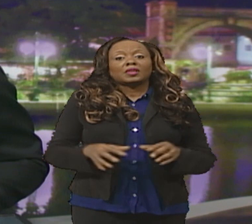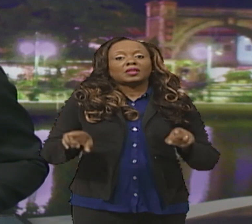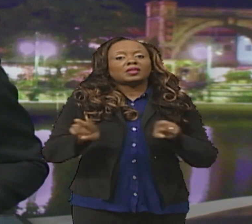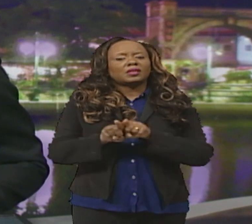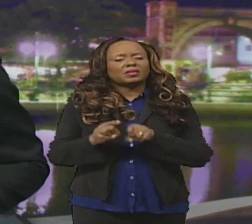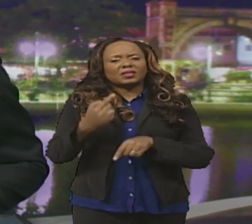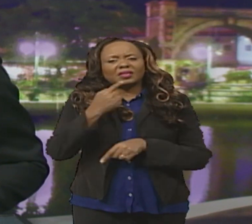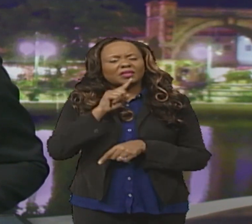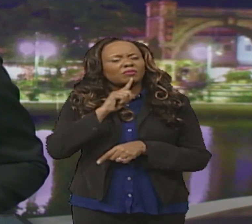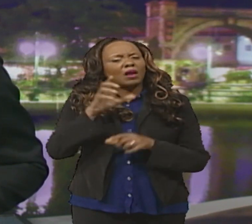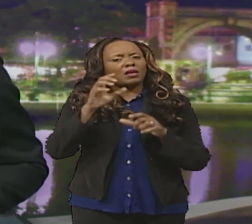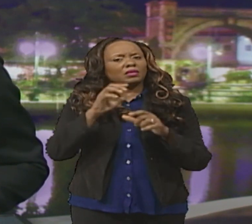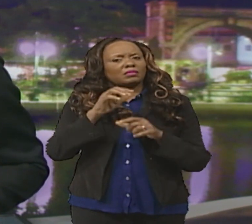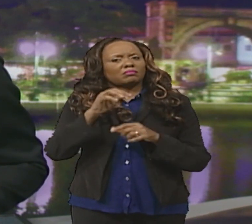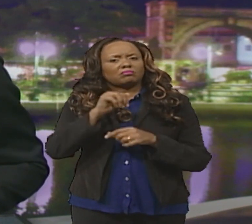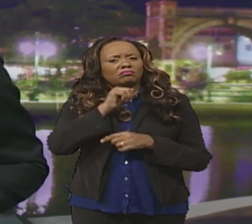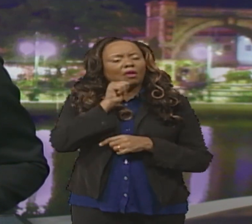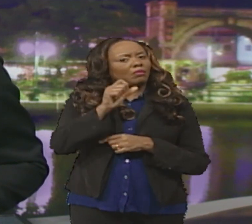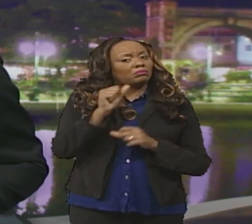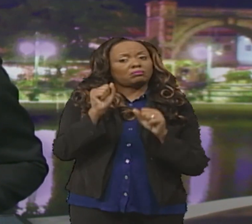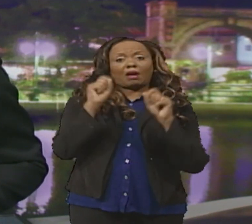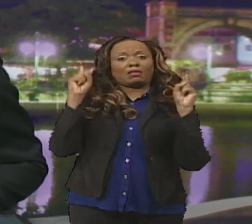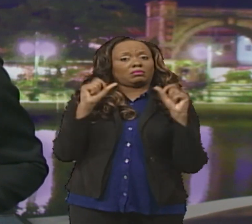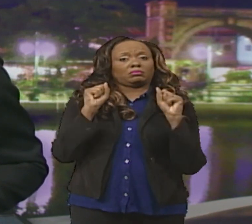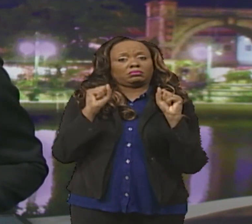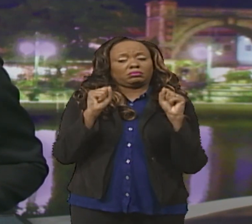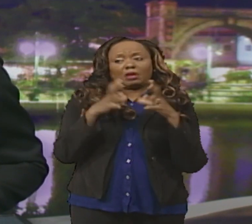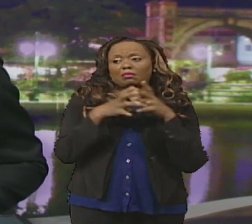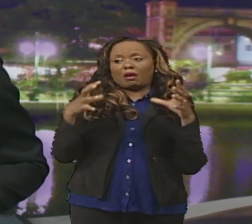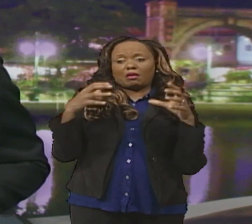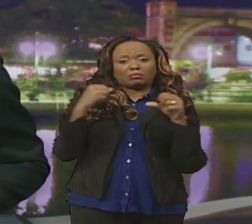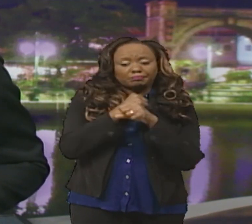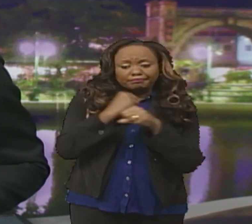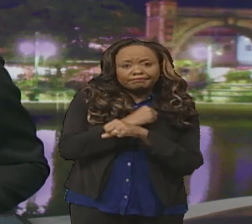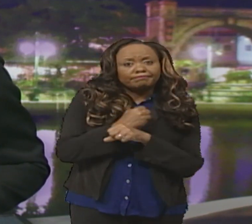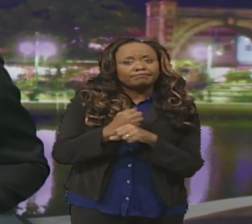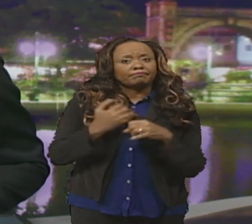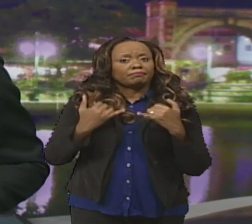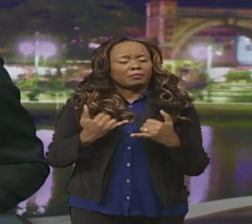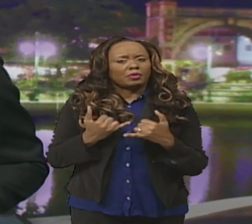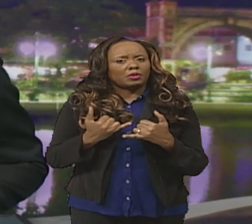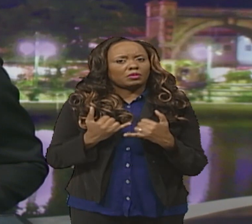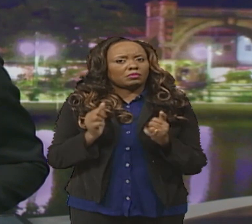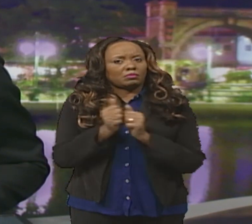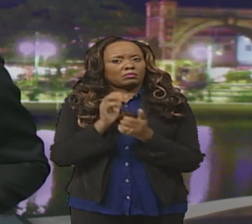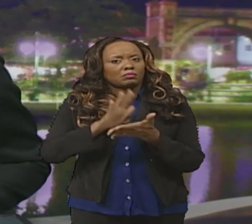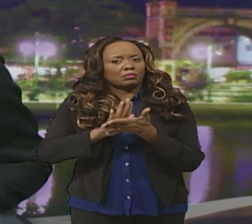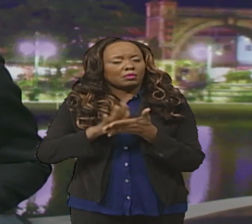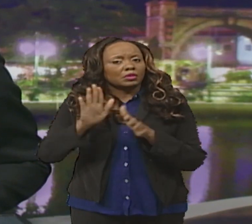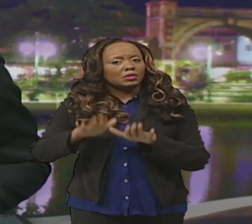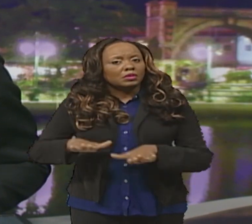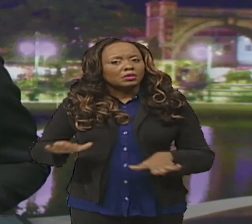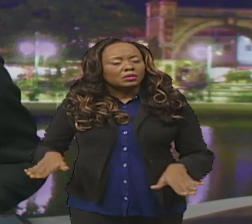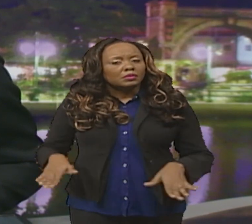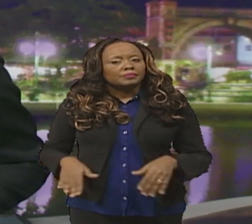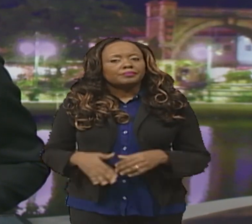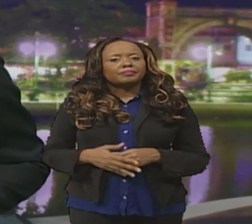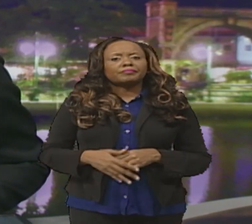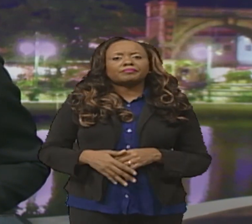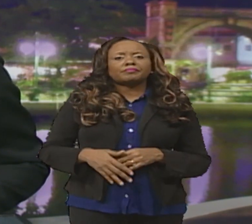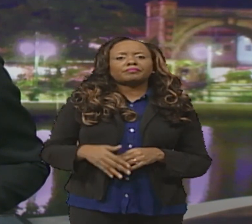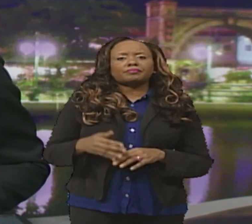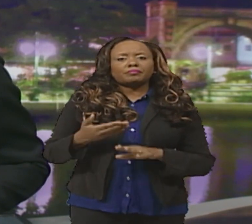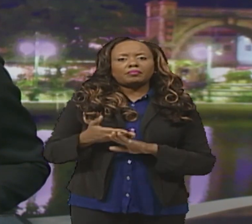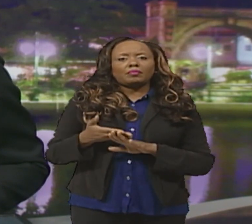Marshall Harris says she isn't surprised by the level of violence in society today, especially among school children. According to her, before